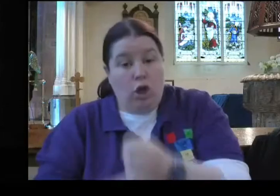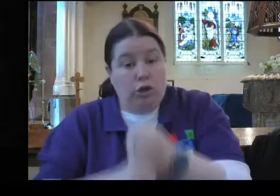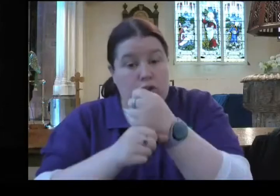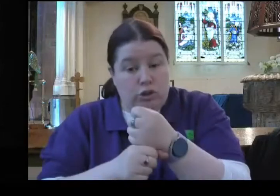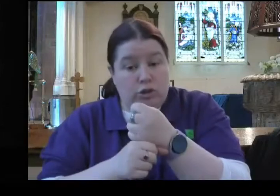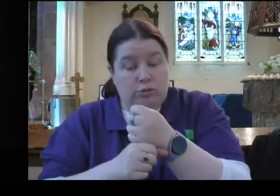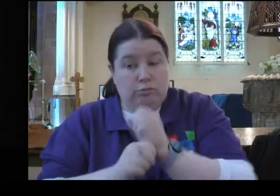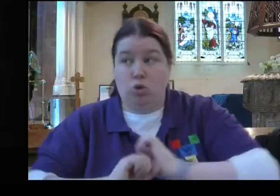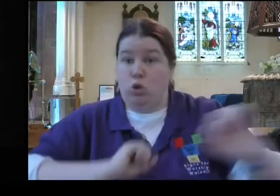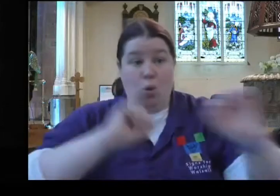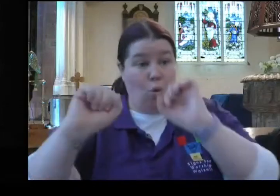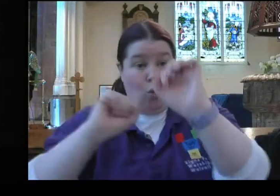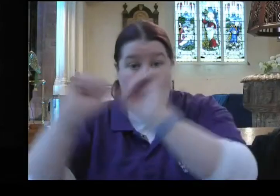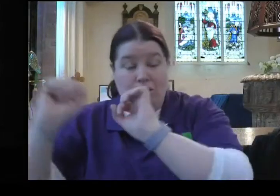generosity